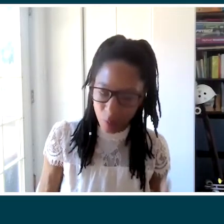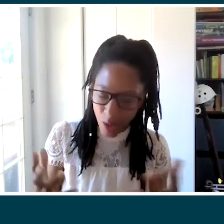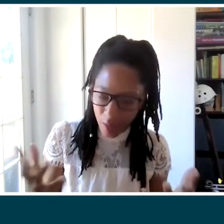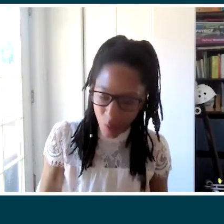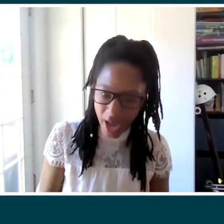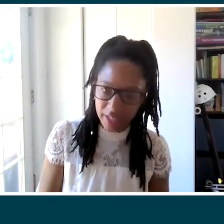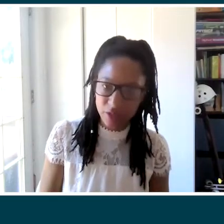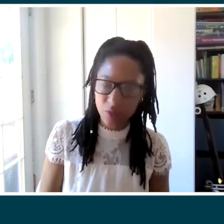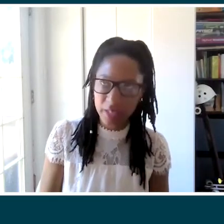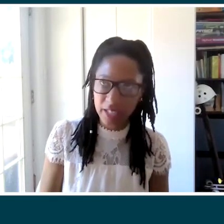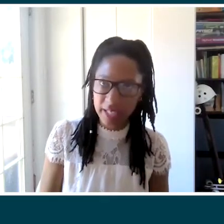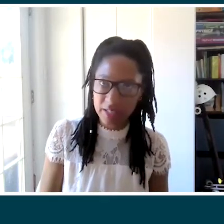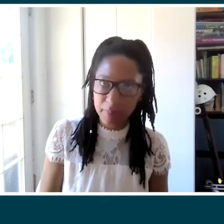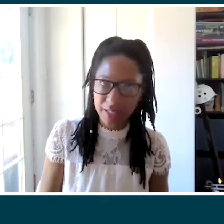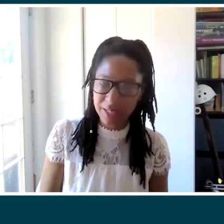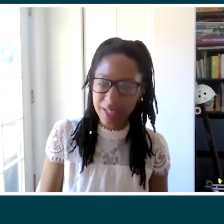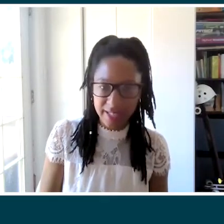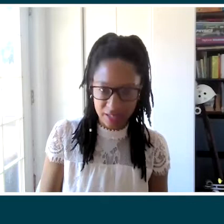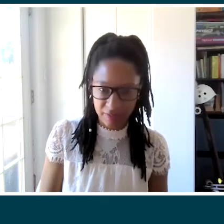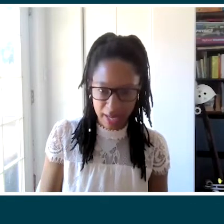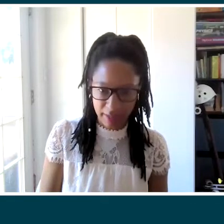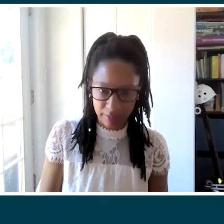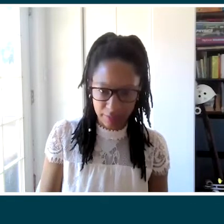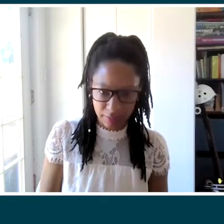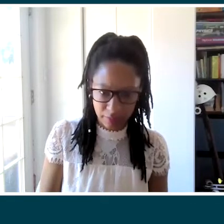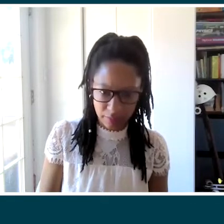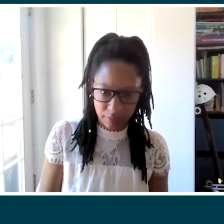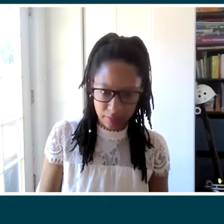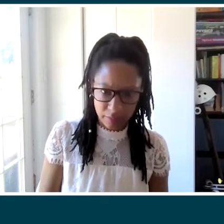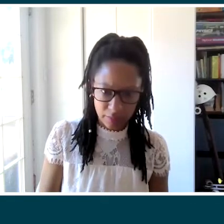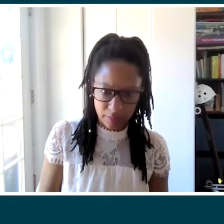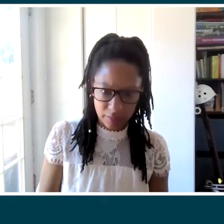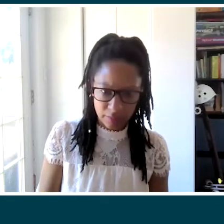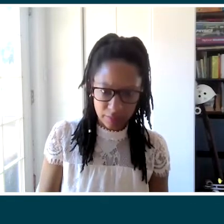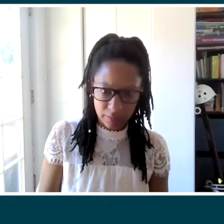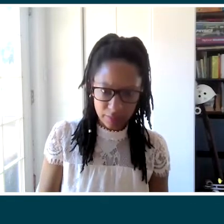time. Why do we expect less of men?